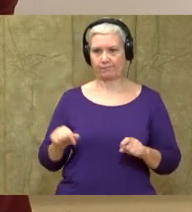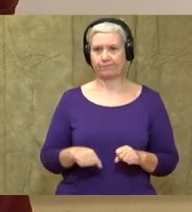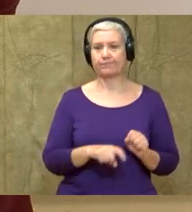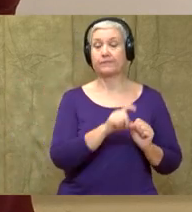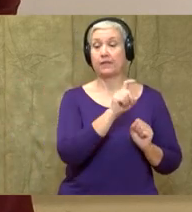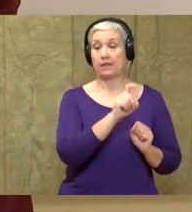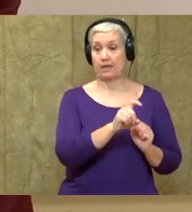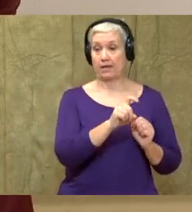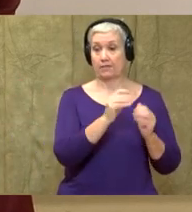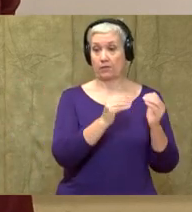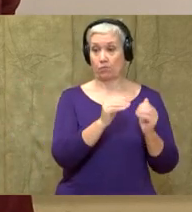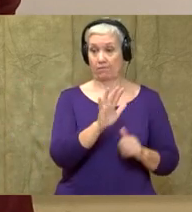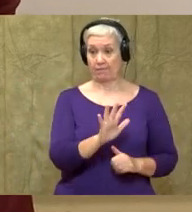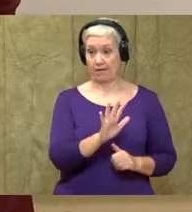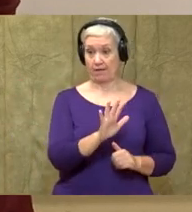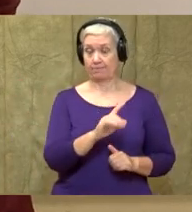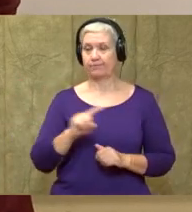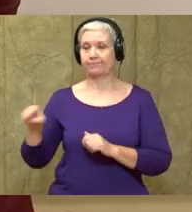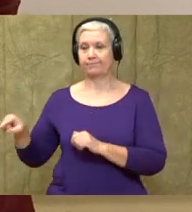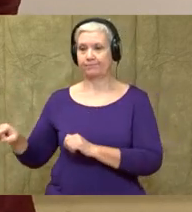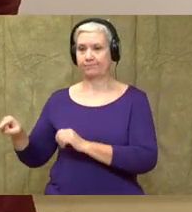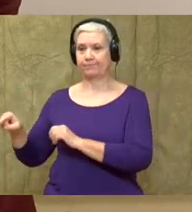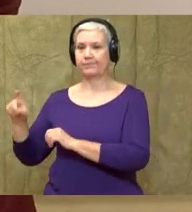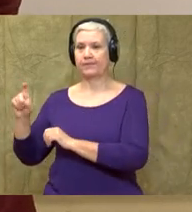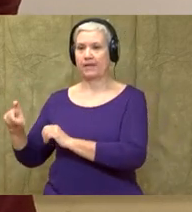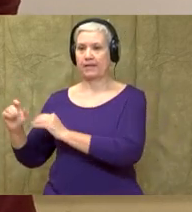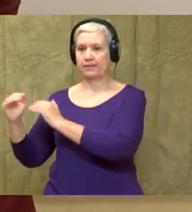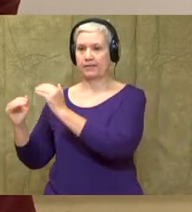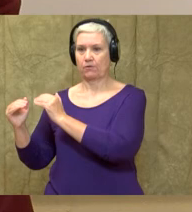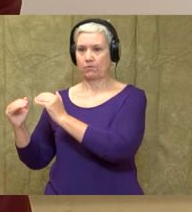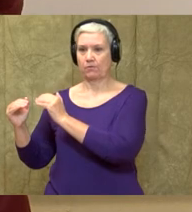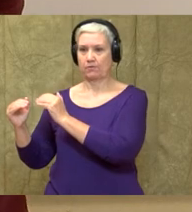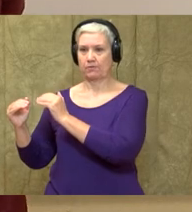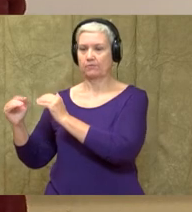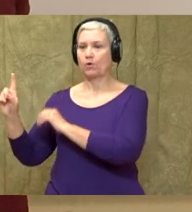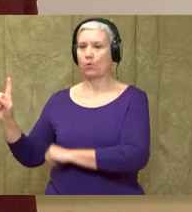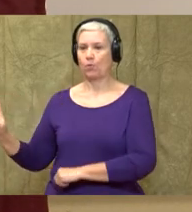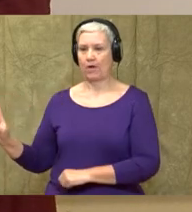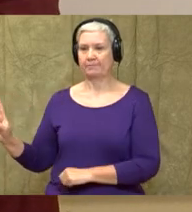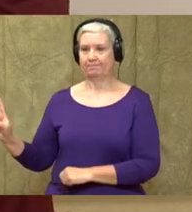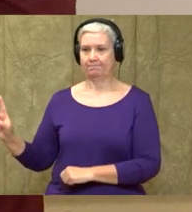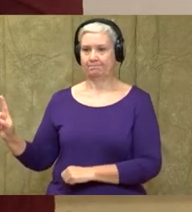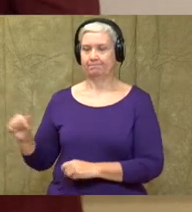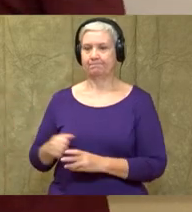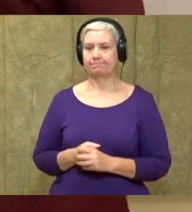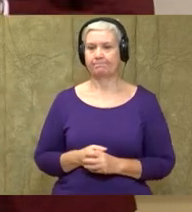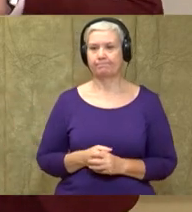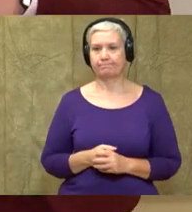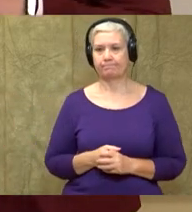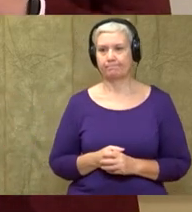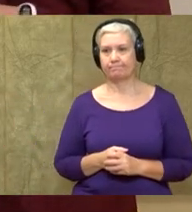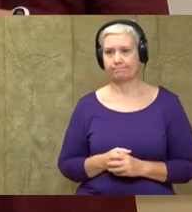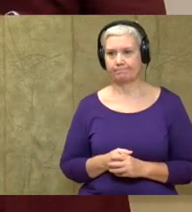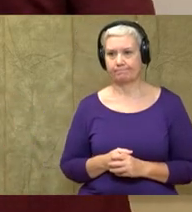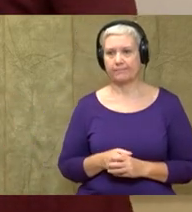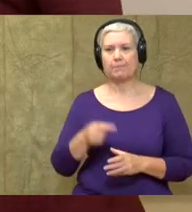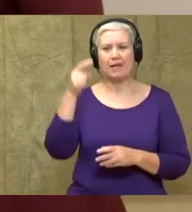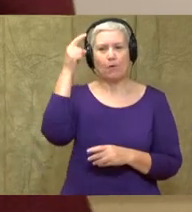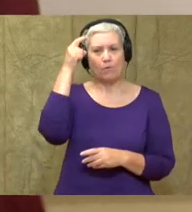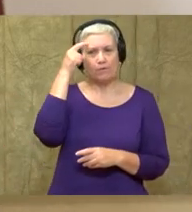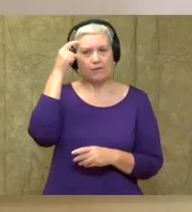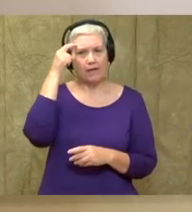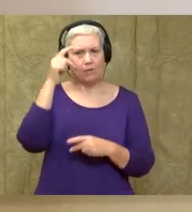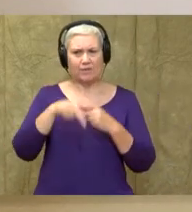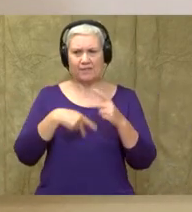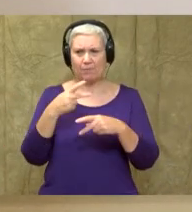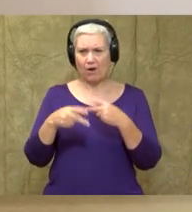equal to 5 and x is equal to 1. But again, I want you thinking about whether or